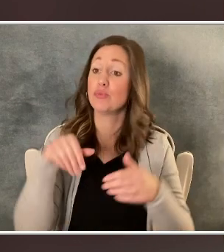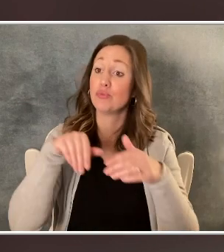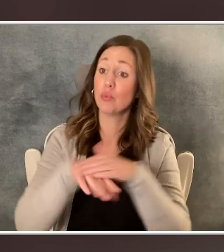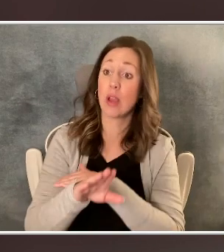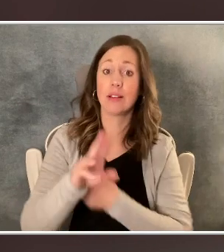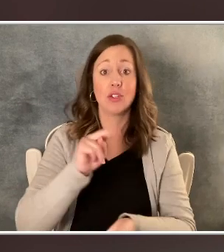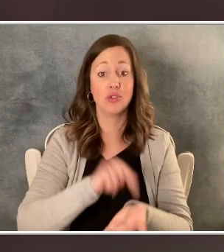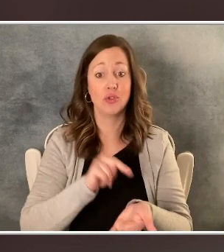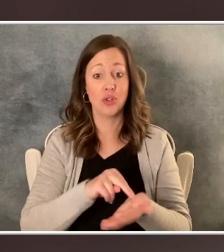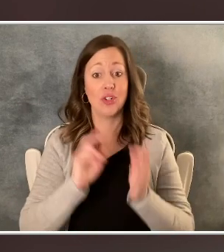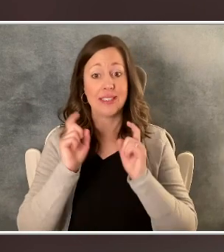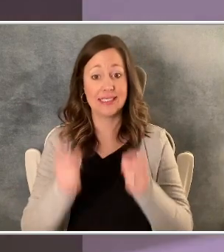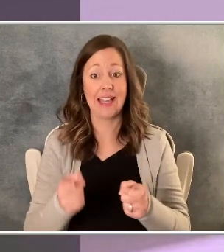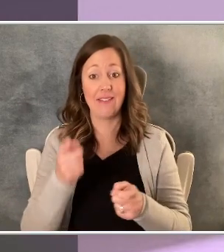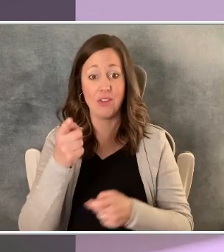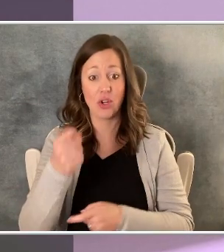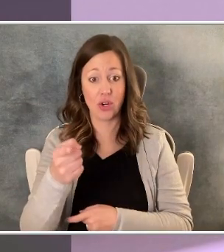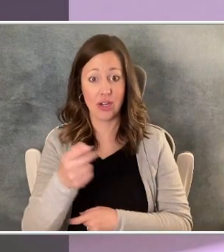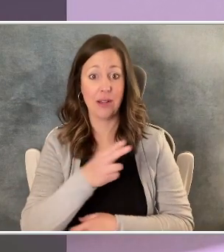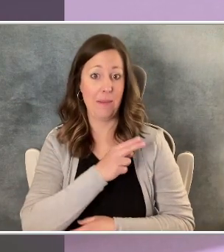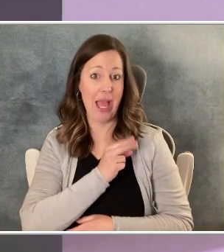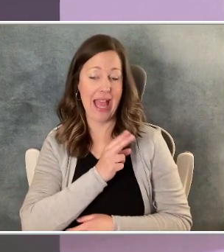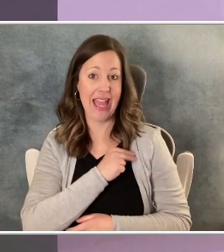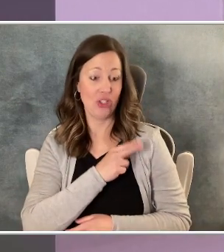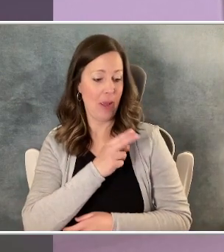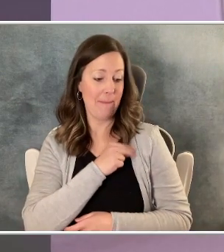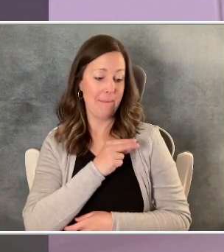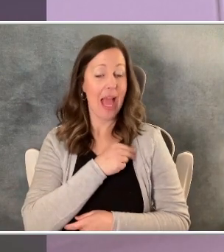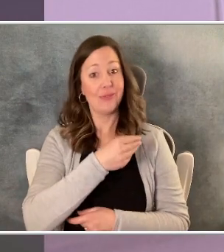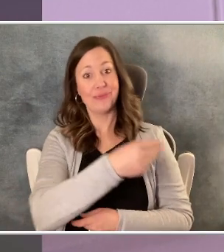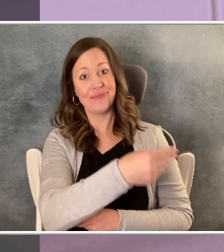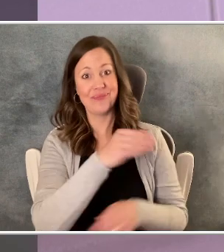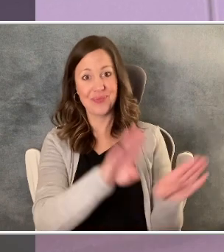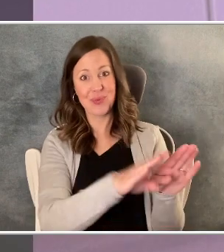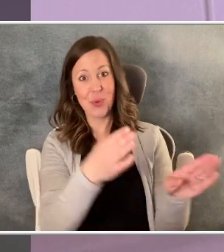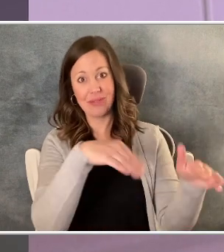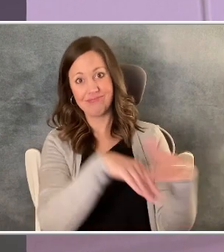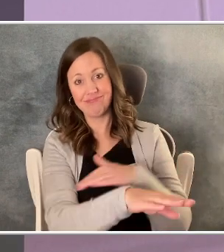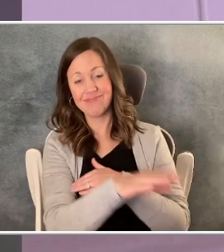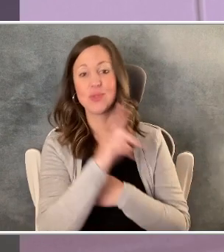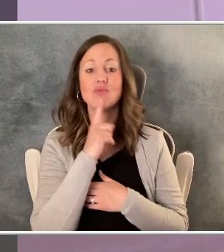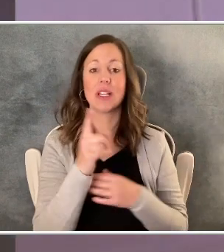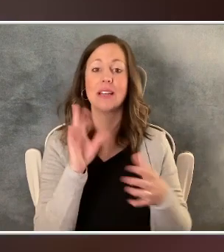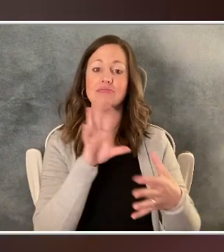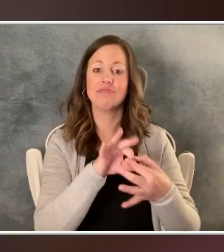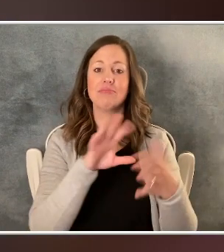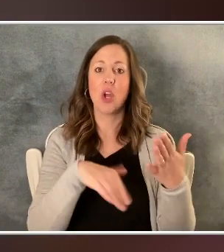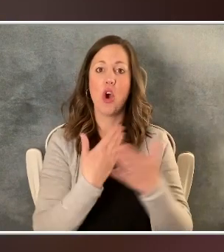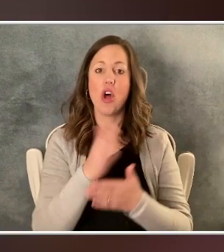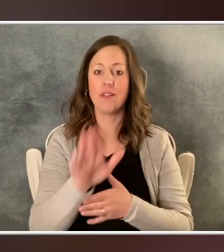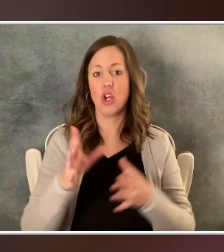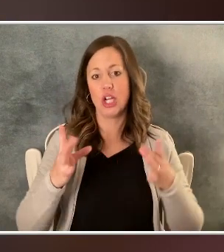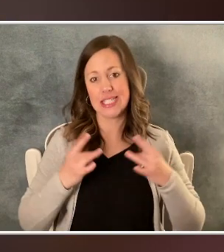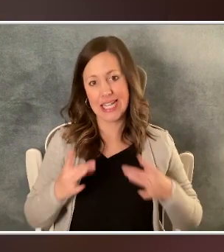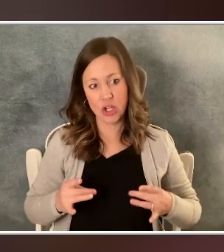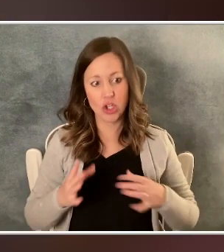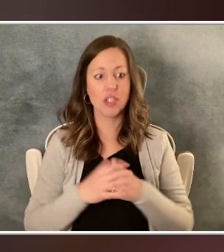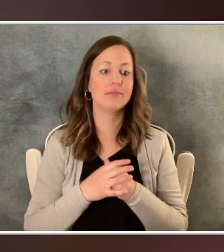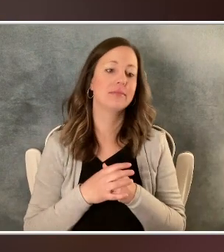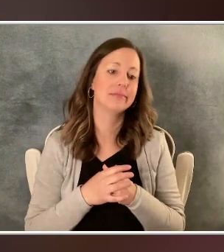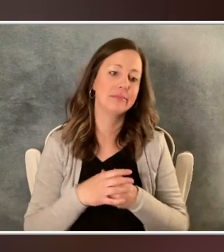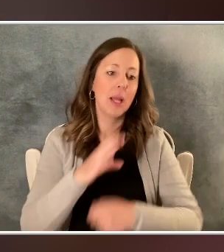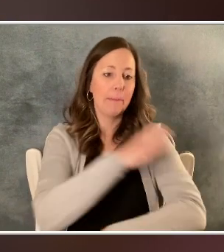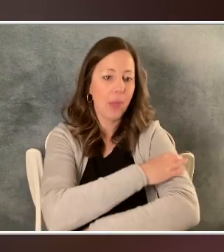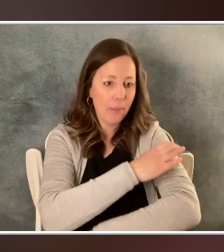the badge, she'd badge in the door, she'd come right in, hook up all of her stickers, her blood pressure cuff, her